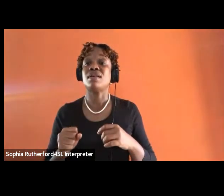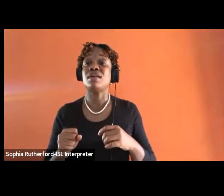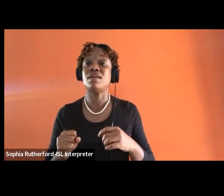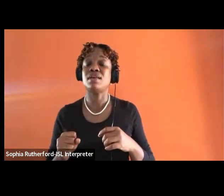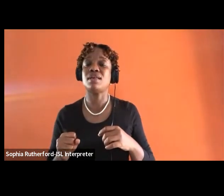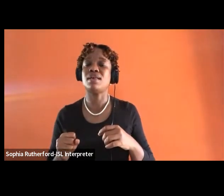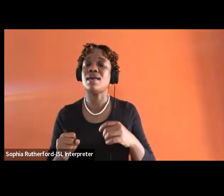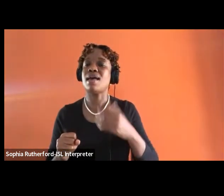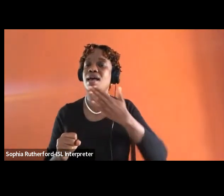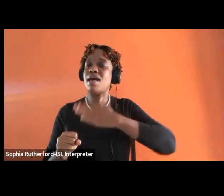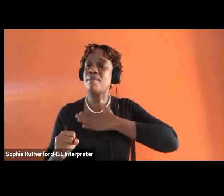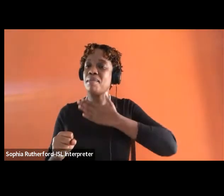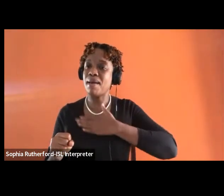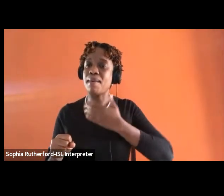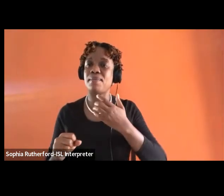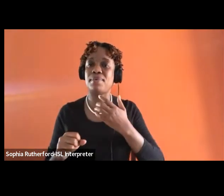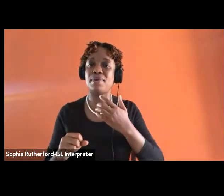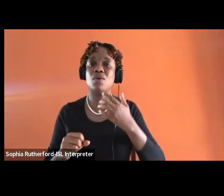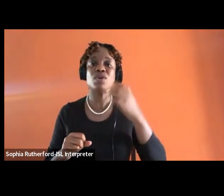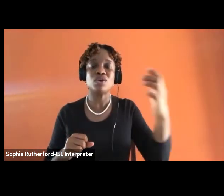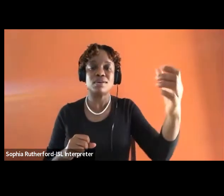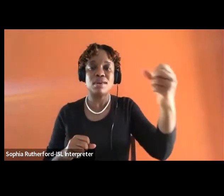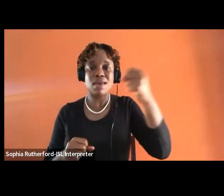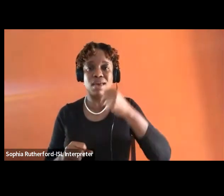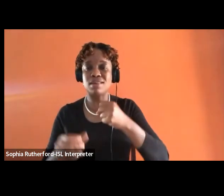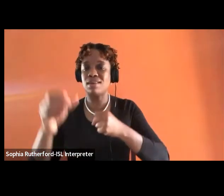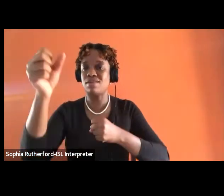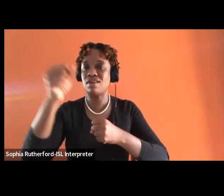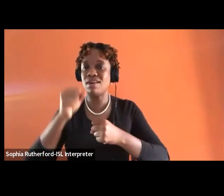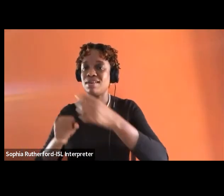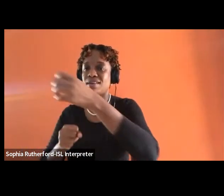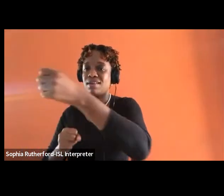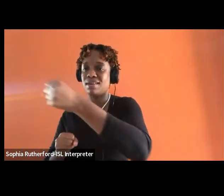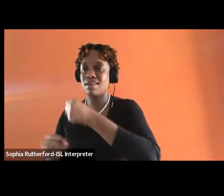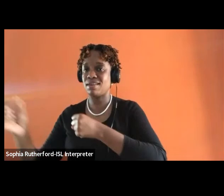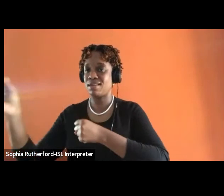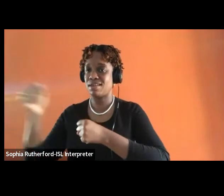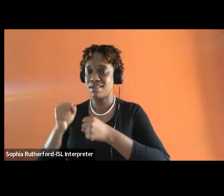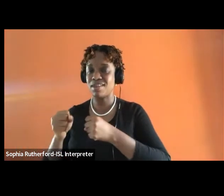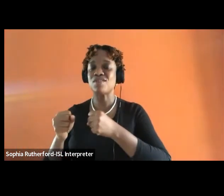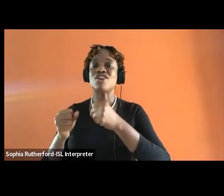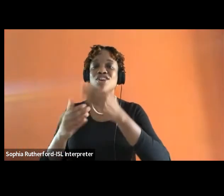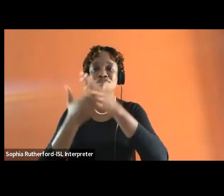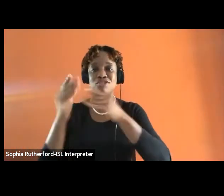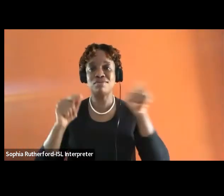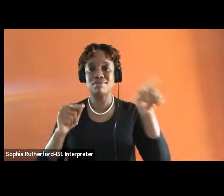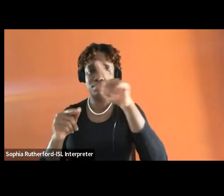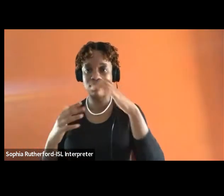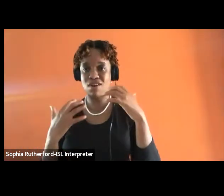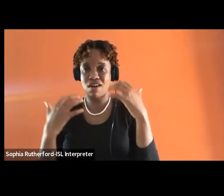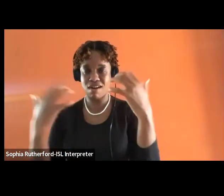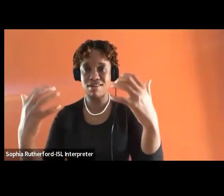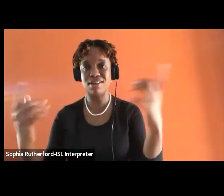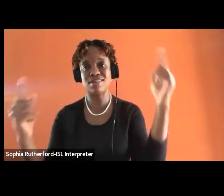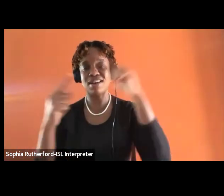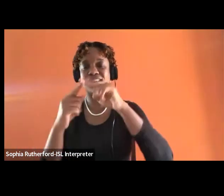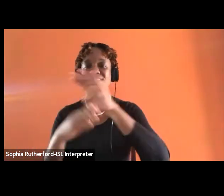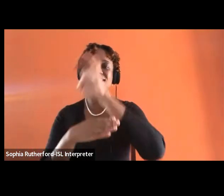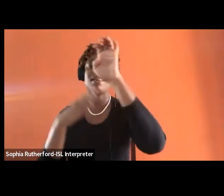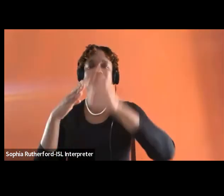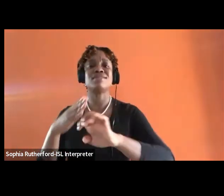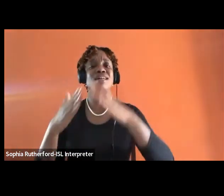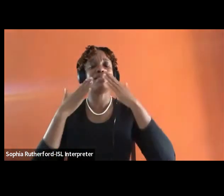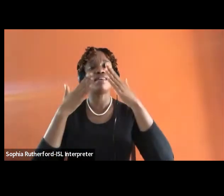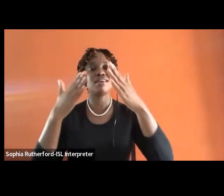of a segment of the audience until the end. And thank you very much. And I'm now going to hand